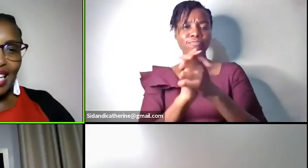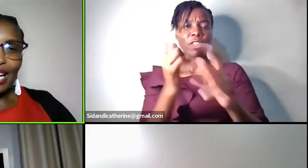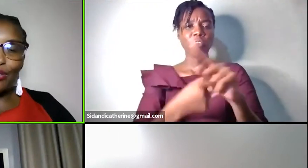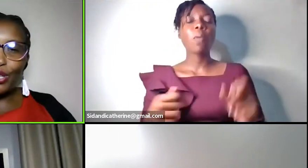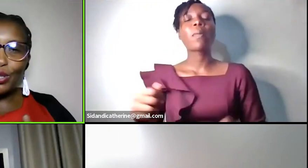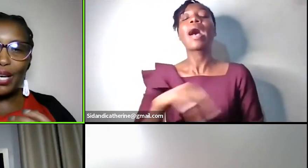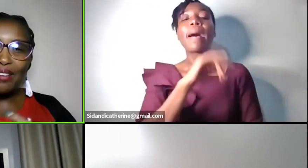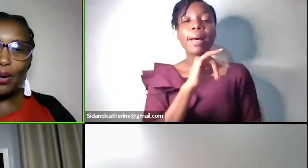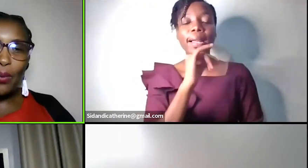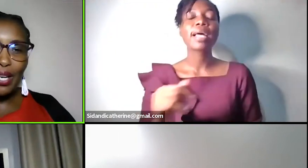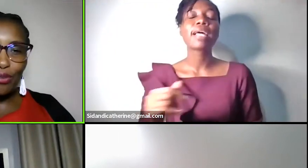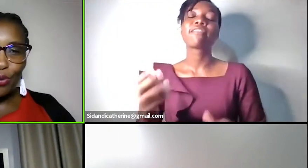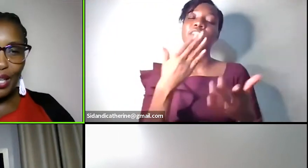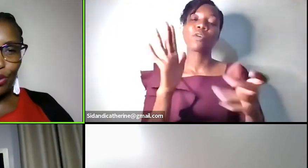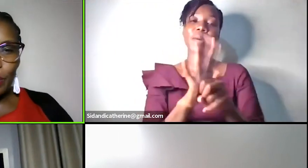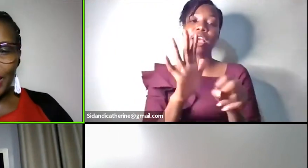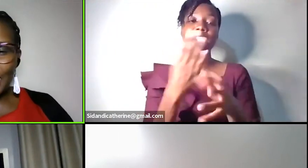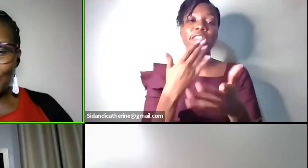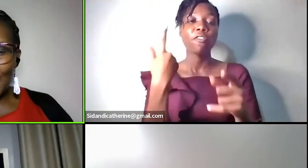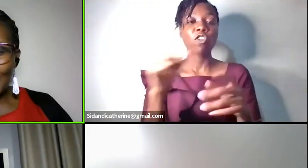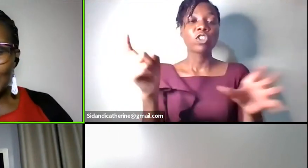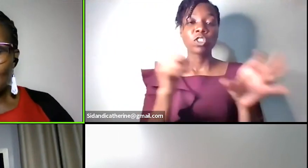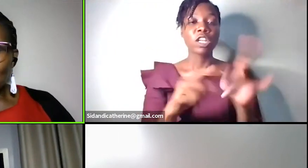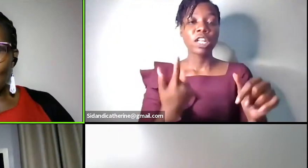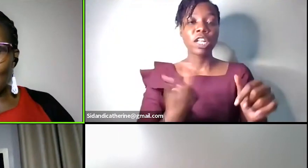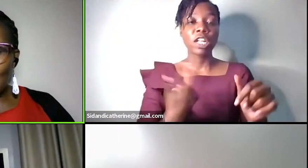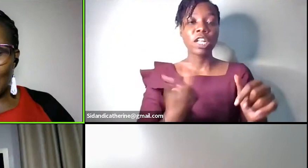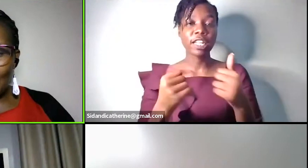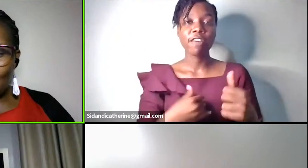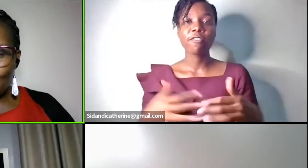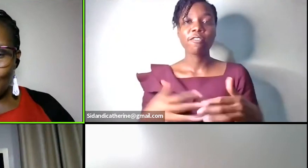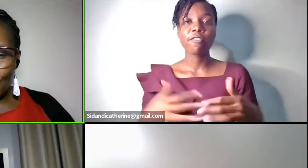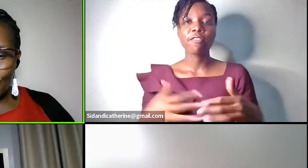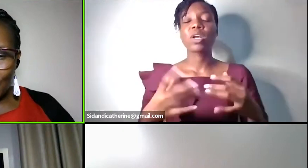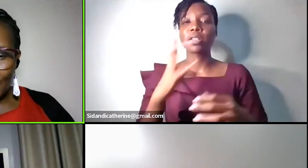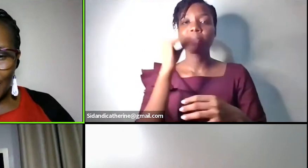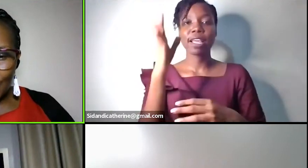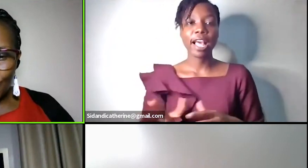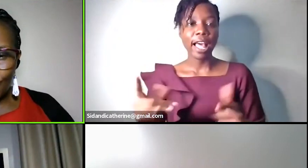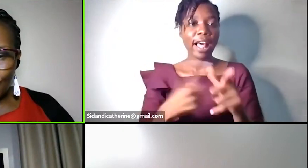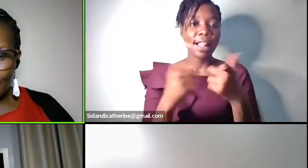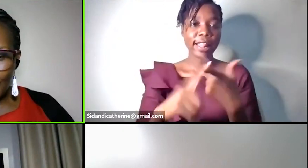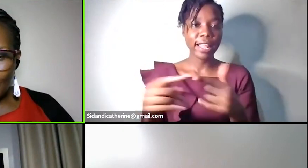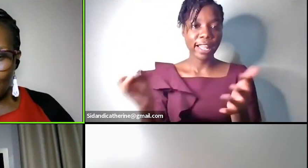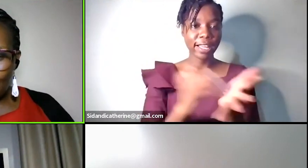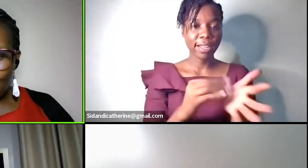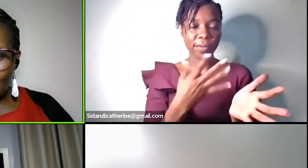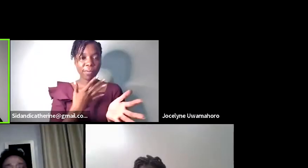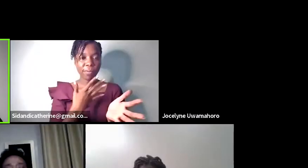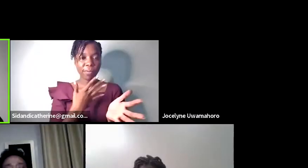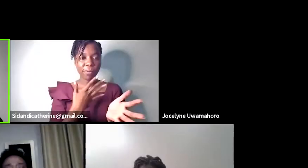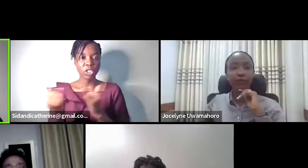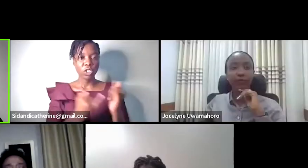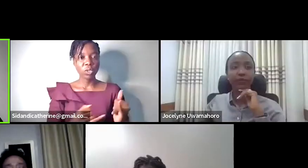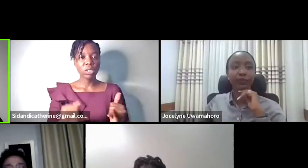joining us. And of course, we have our wonderful, wonderful speakers tonight. Allow me to also just introduce a couple of